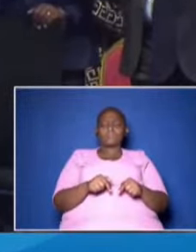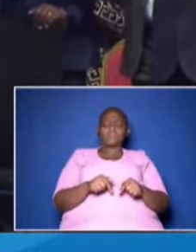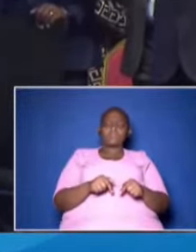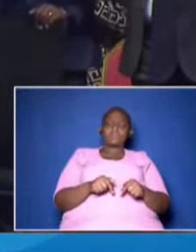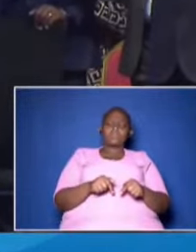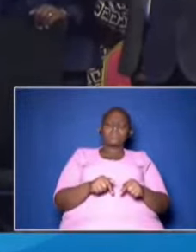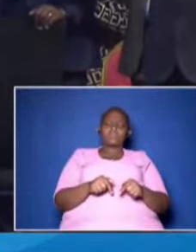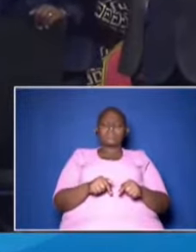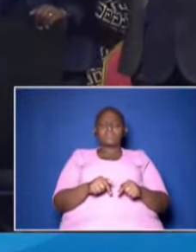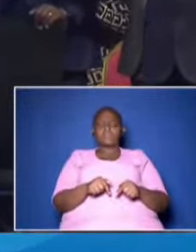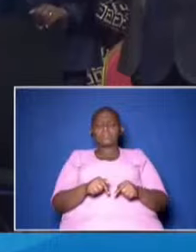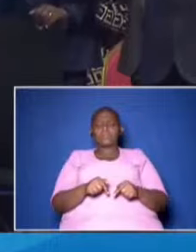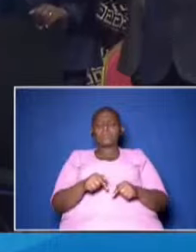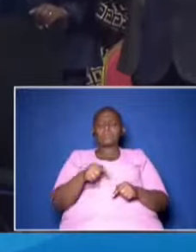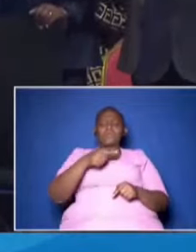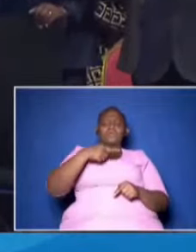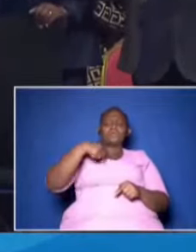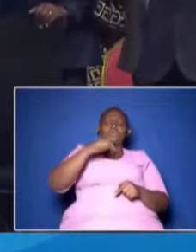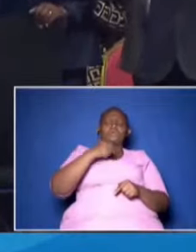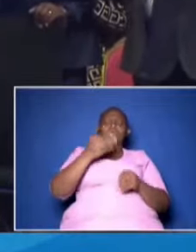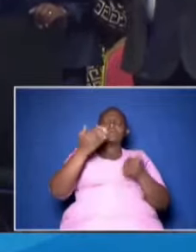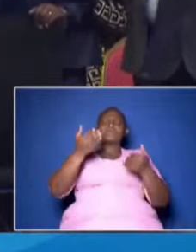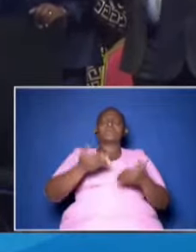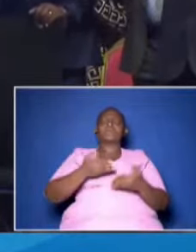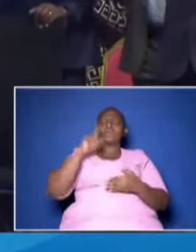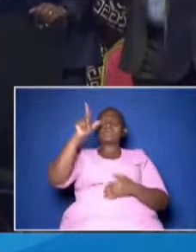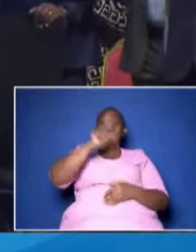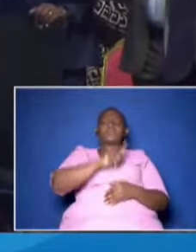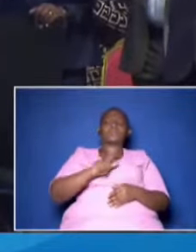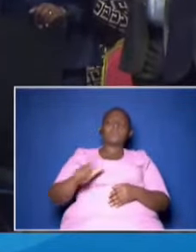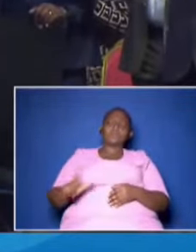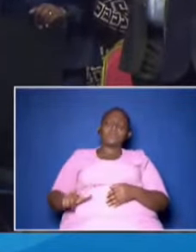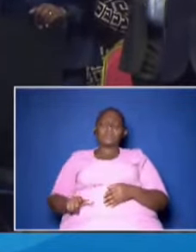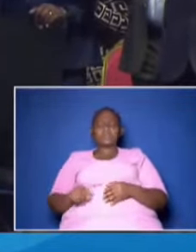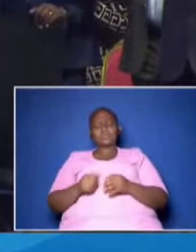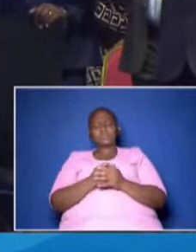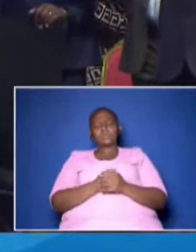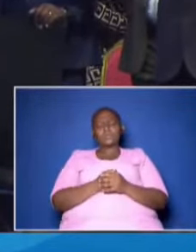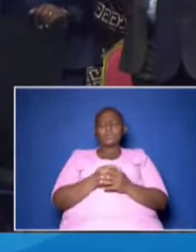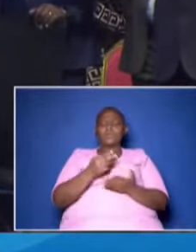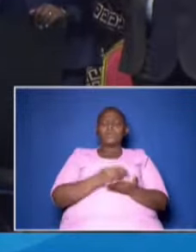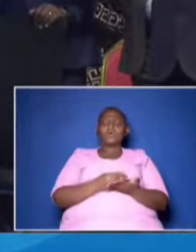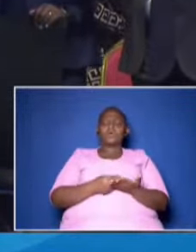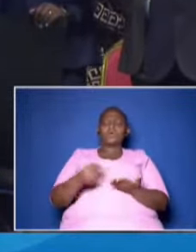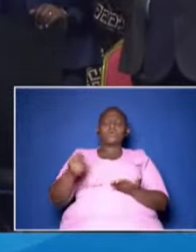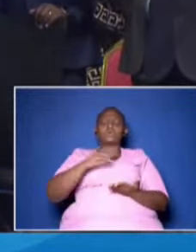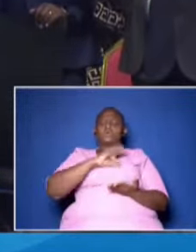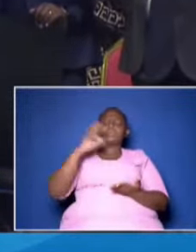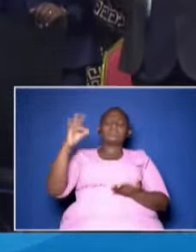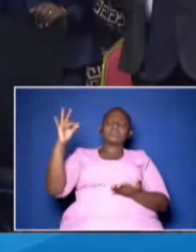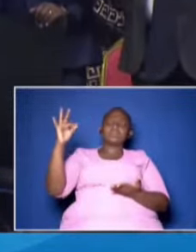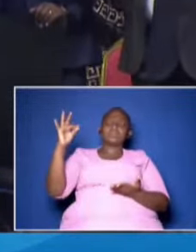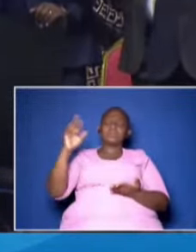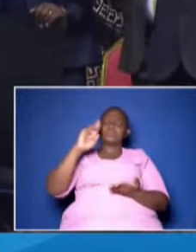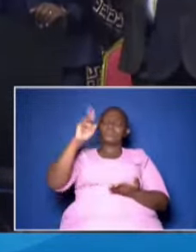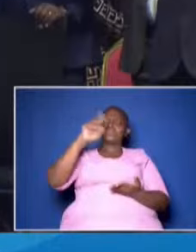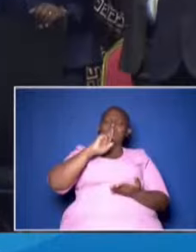me we welcome you Lord Our God and our